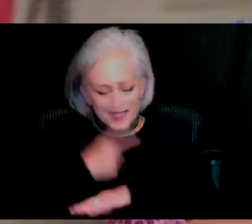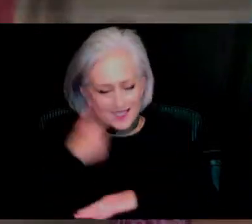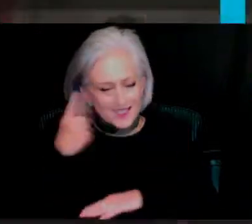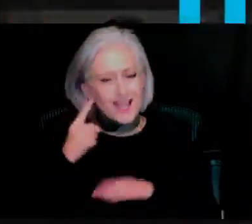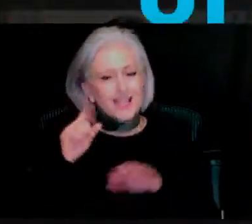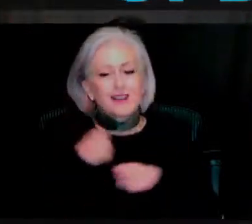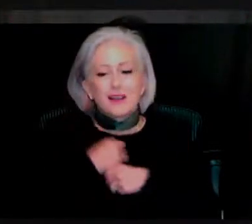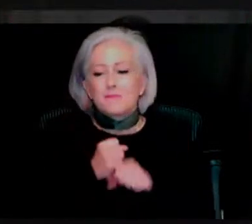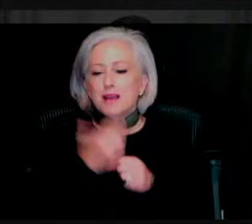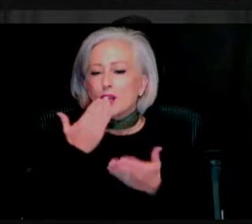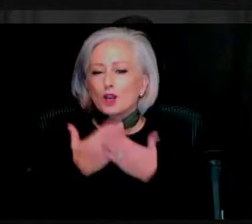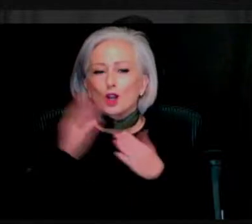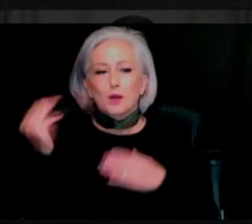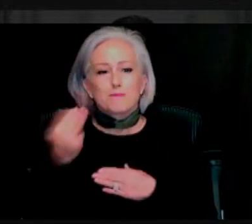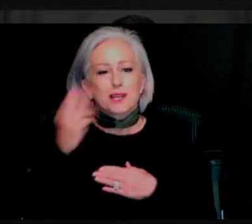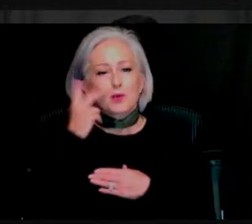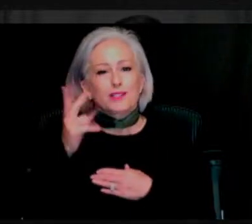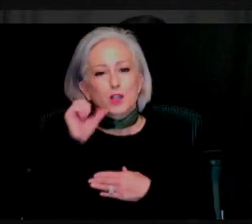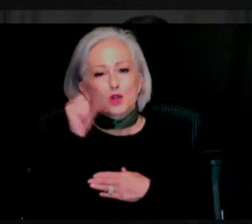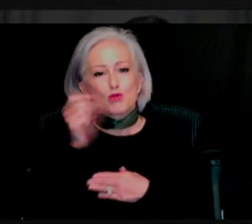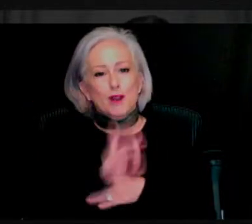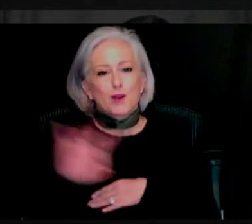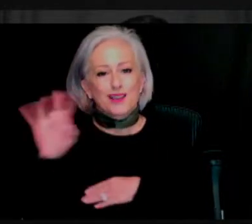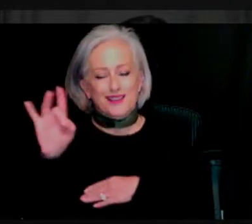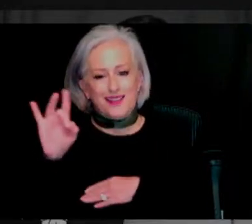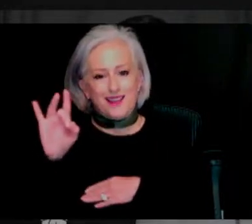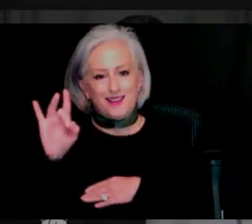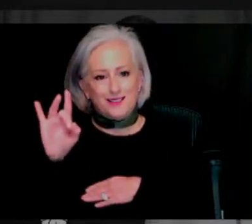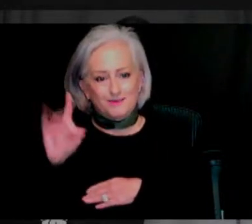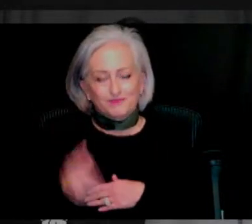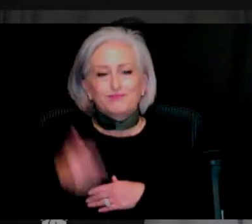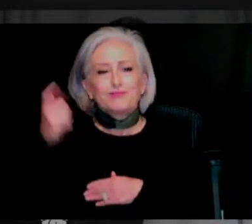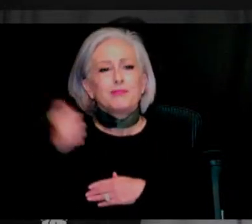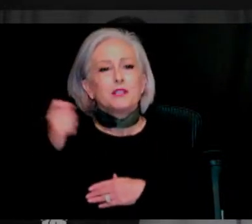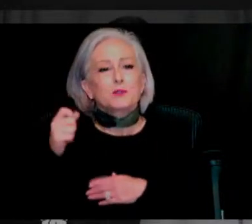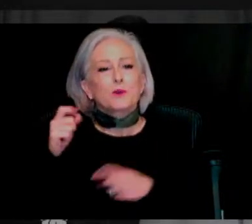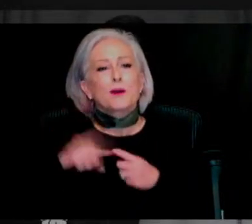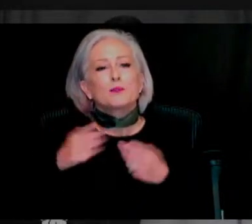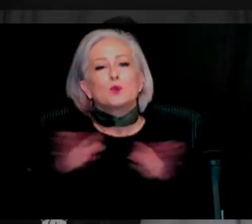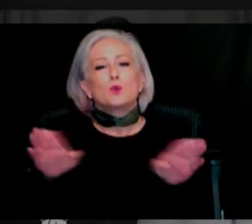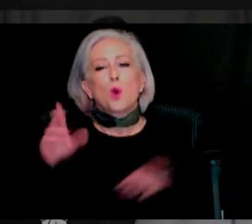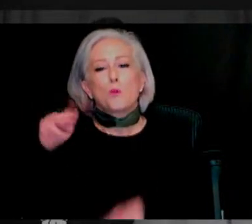a.m. Subscribe to our morning medical update and open mics